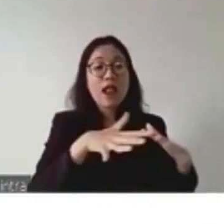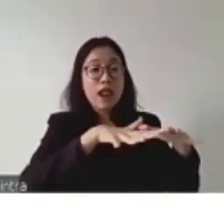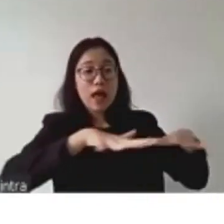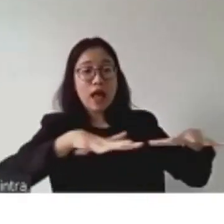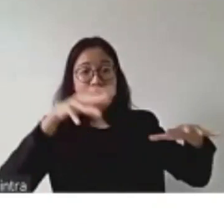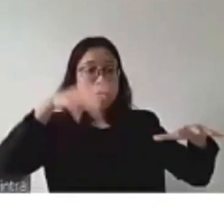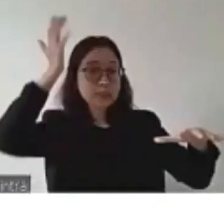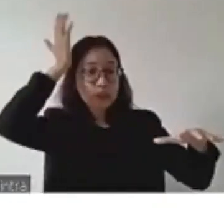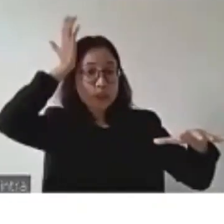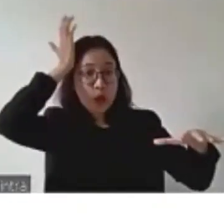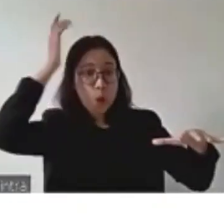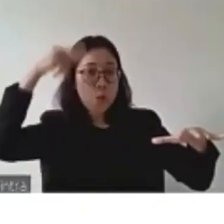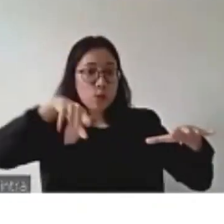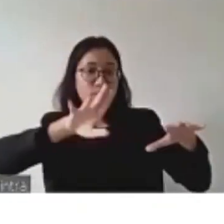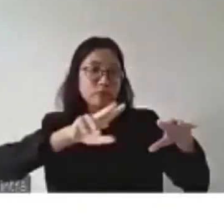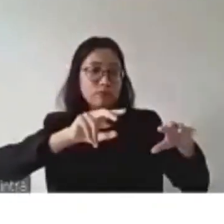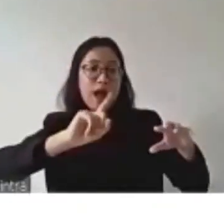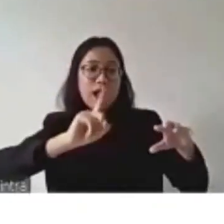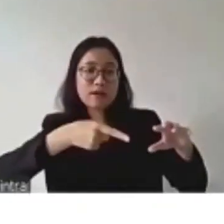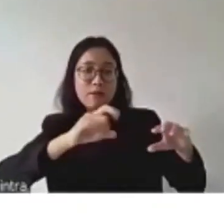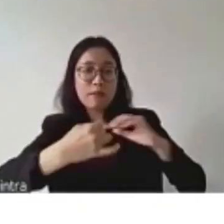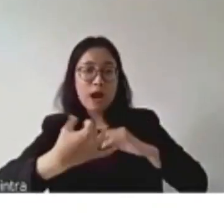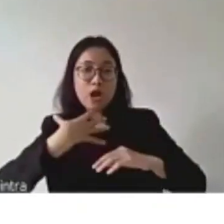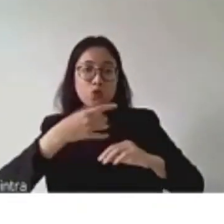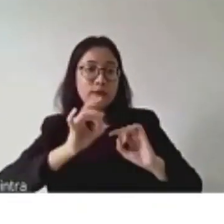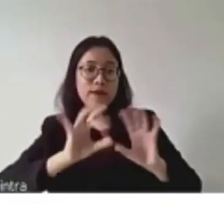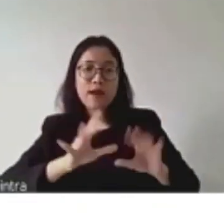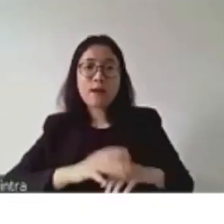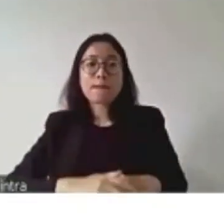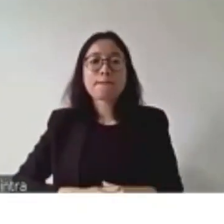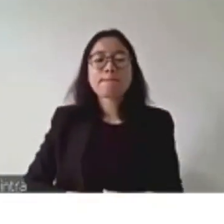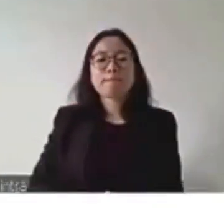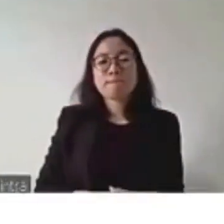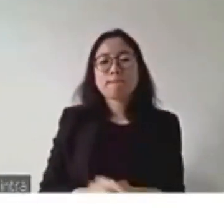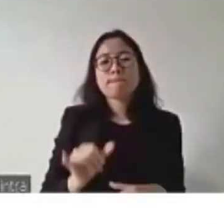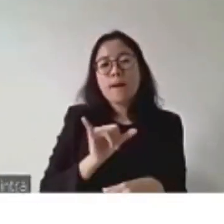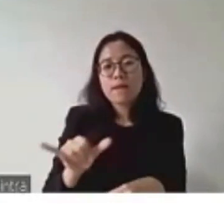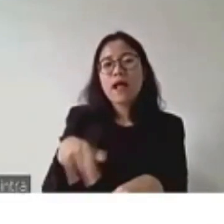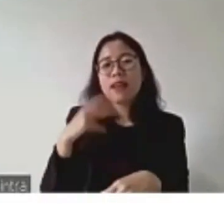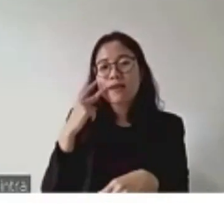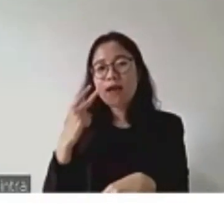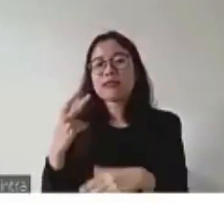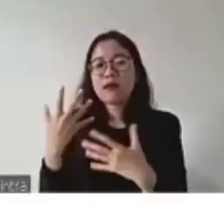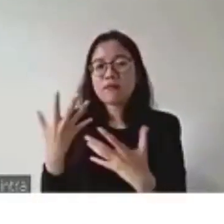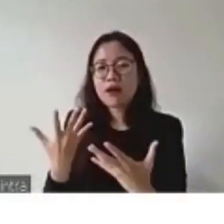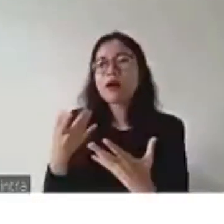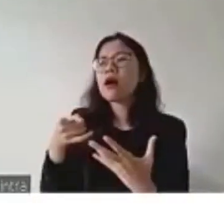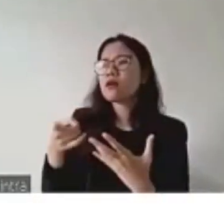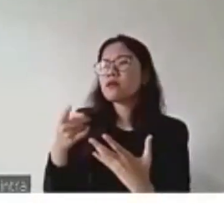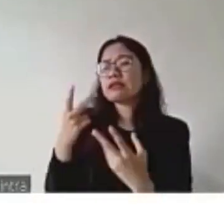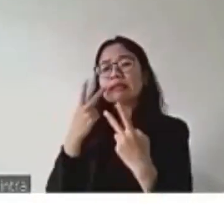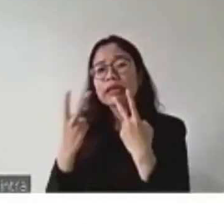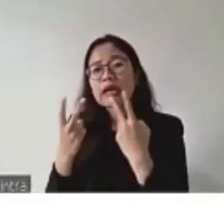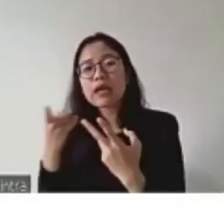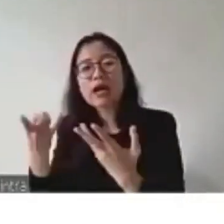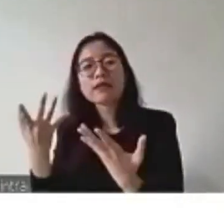Indonesia, still using pertalite, yeah, fuel of the pertalite that the quality is actually is